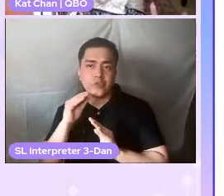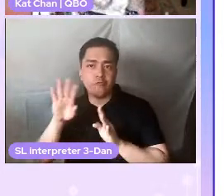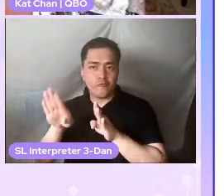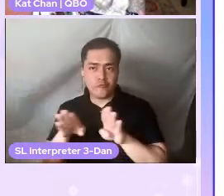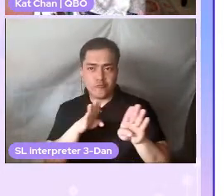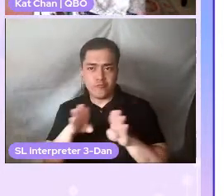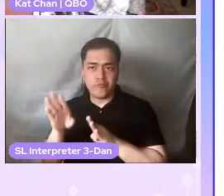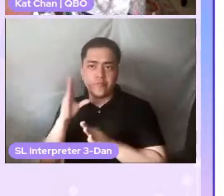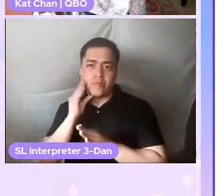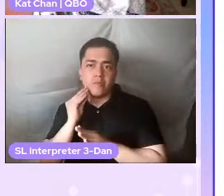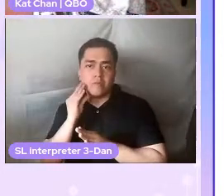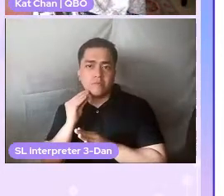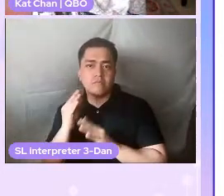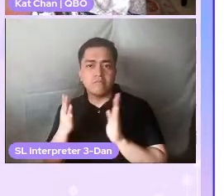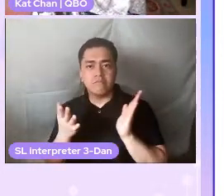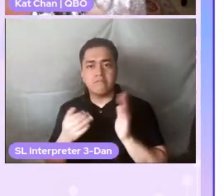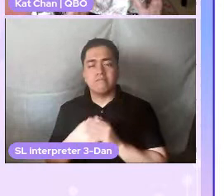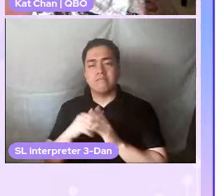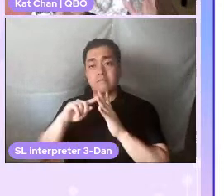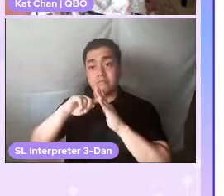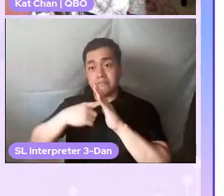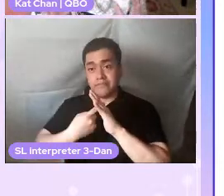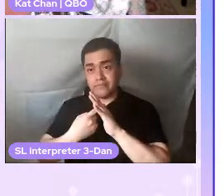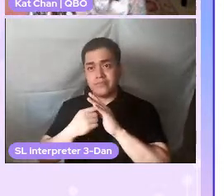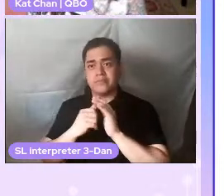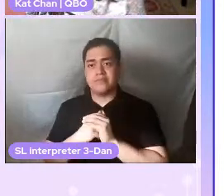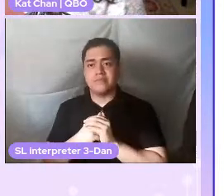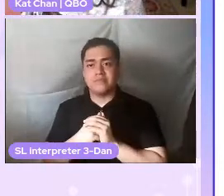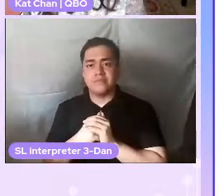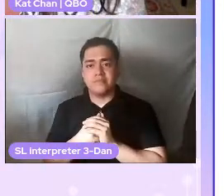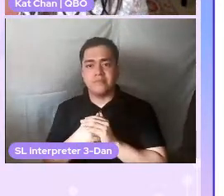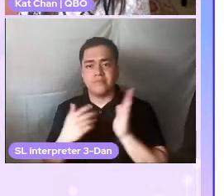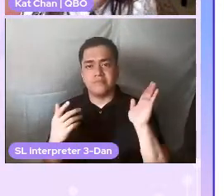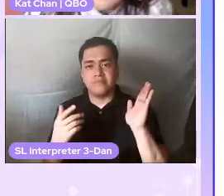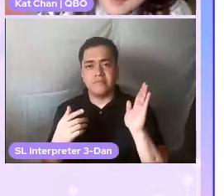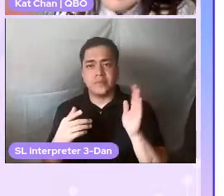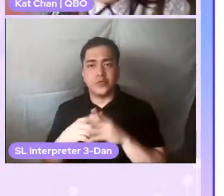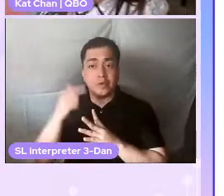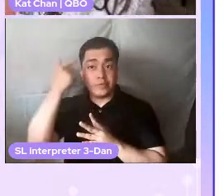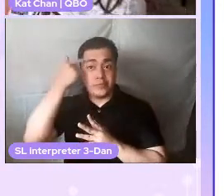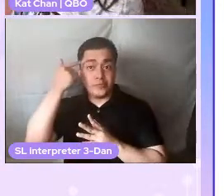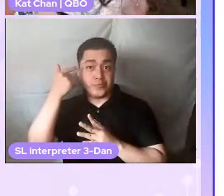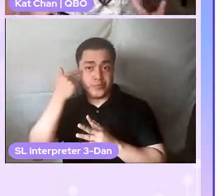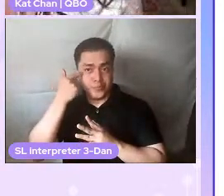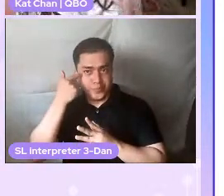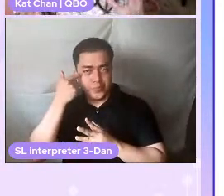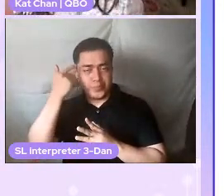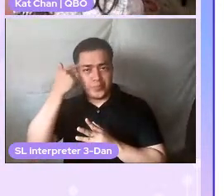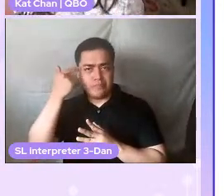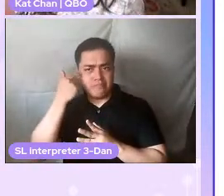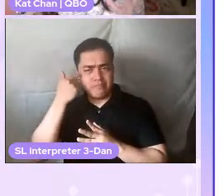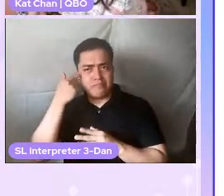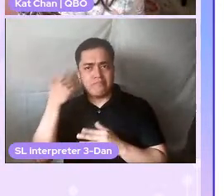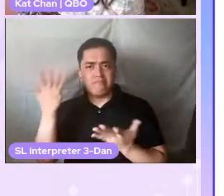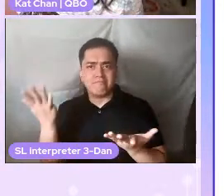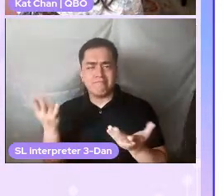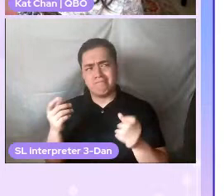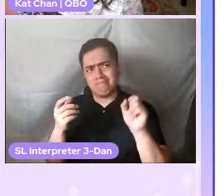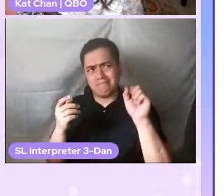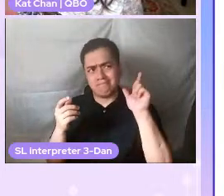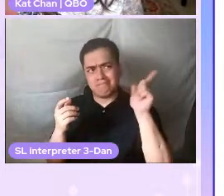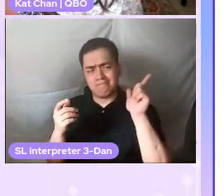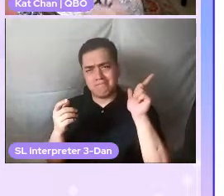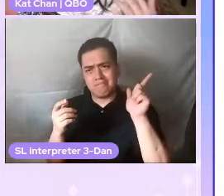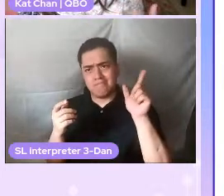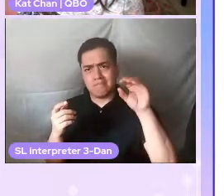that, especially in the tech startup space, there really is a big gender divide, right? So, parang mga 20% or less of